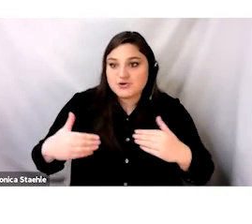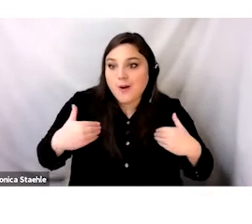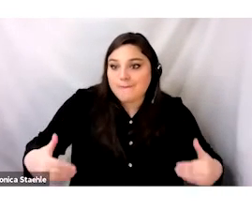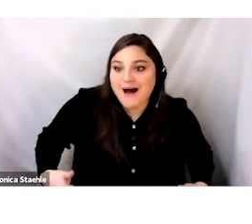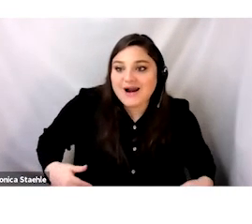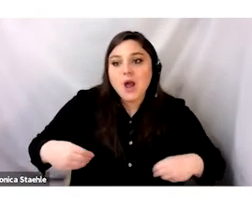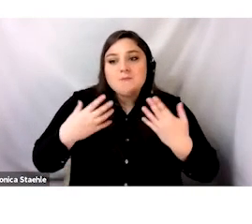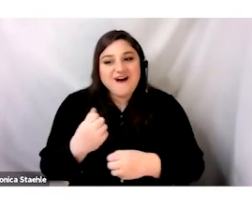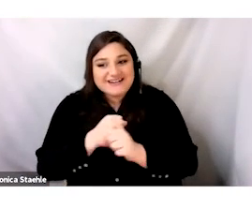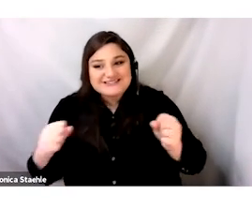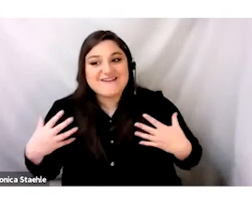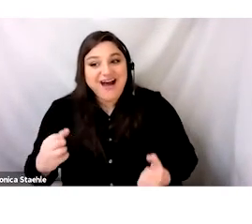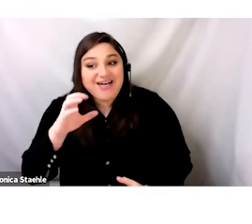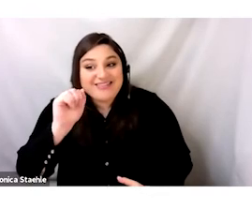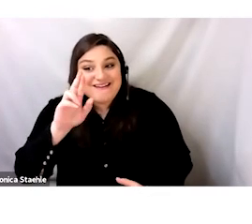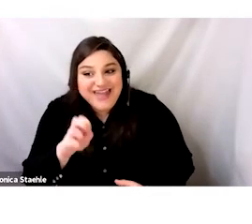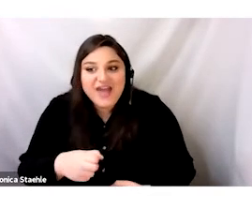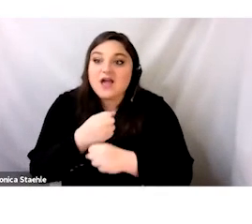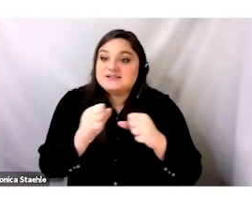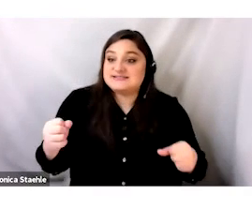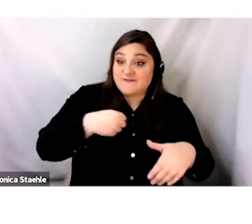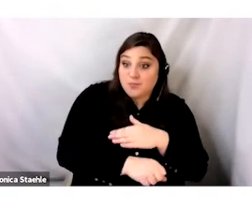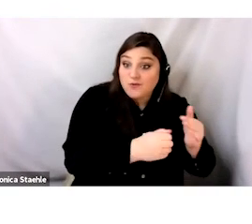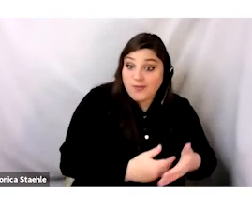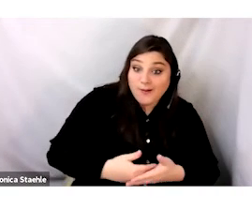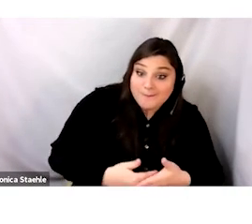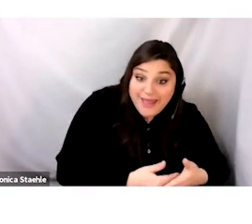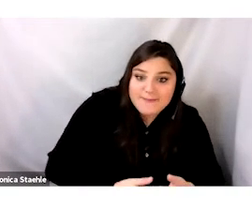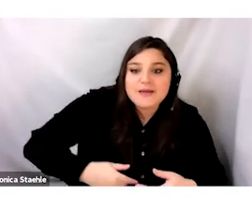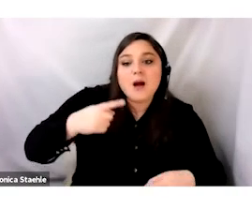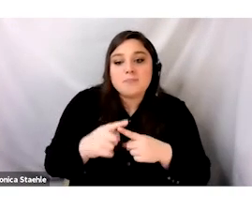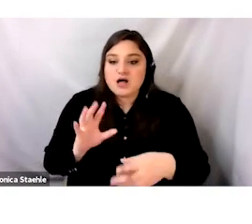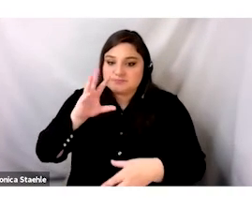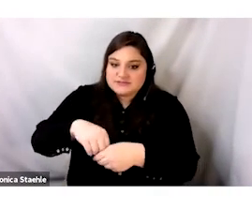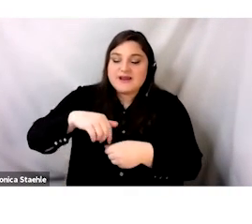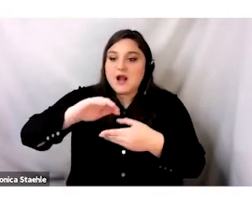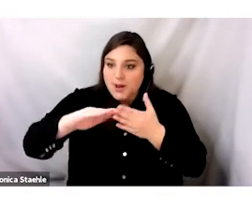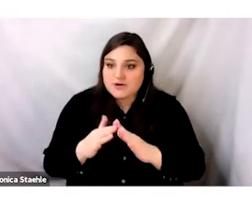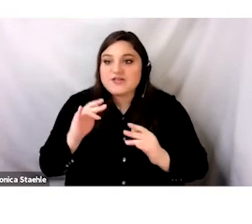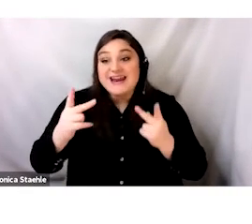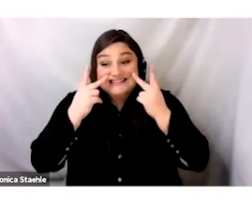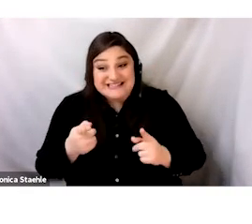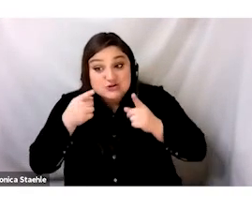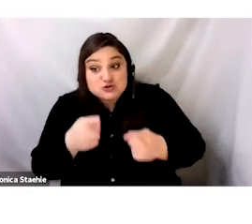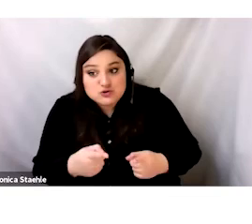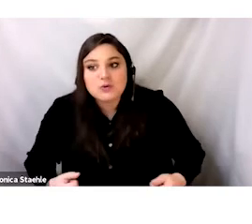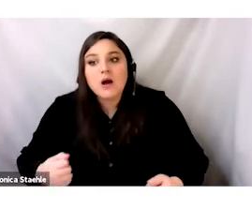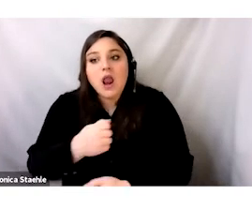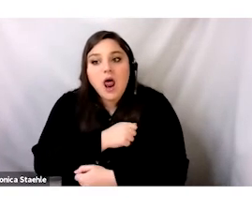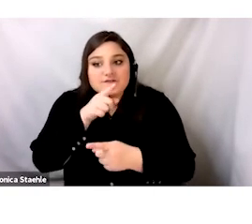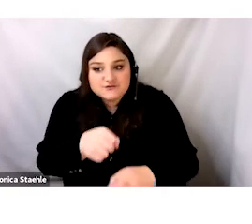healthcare, safety in childbirth, and participating in a community that sees, hears, loves, and supports you wholly,